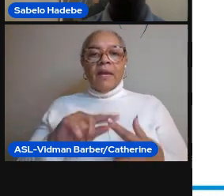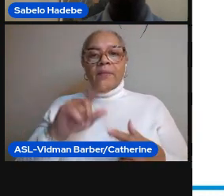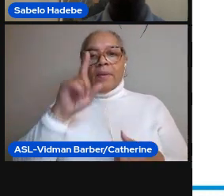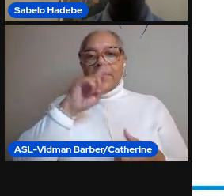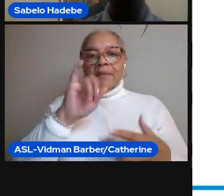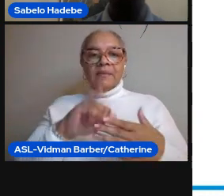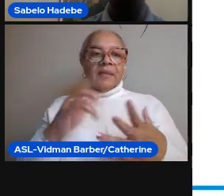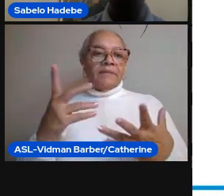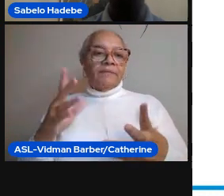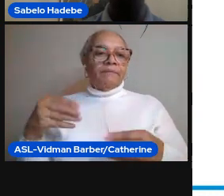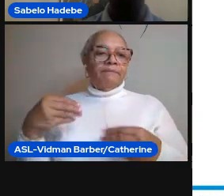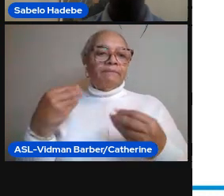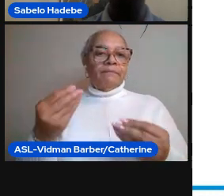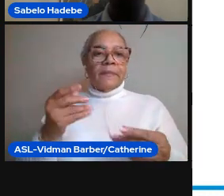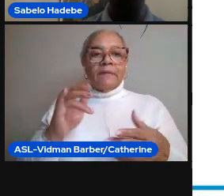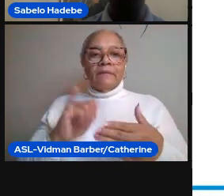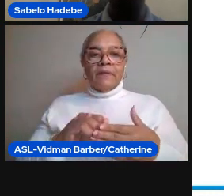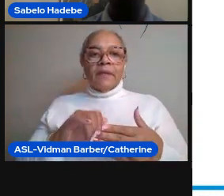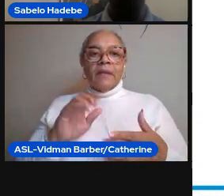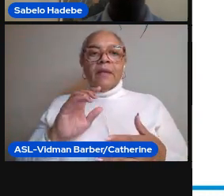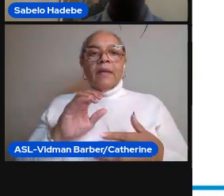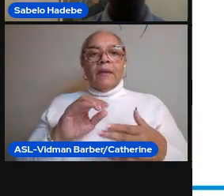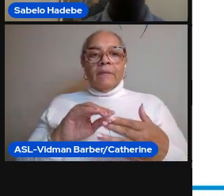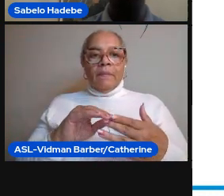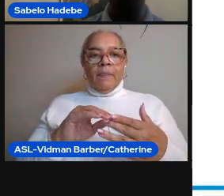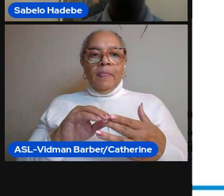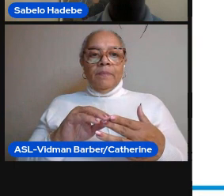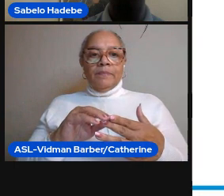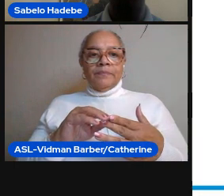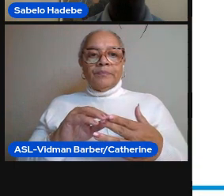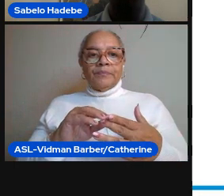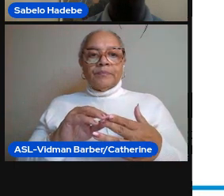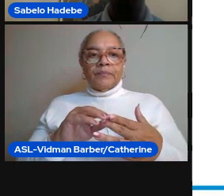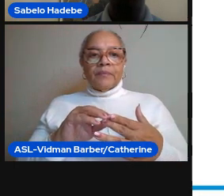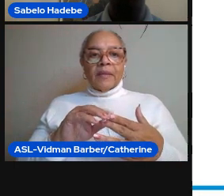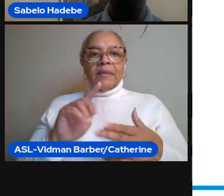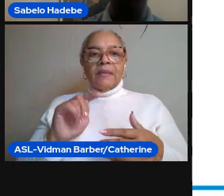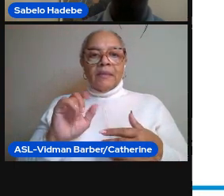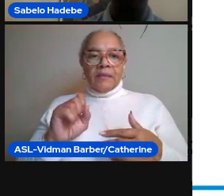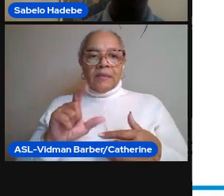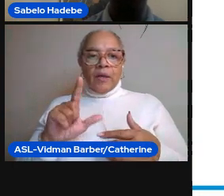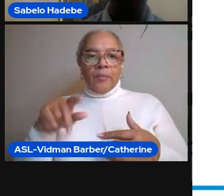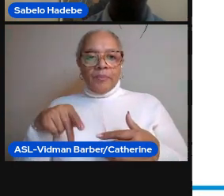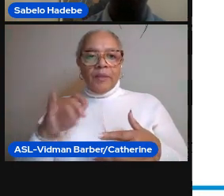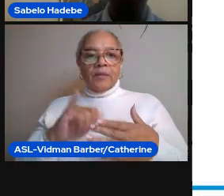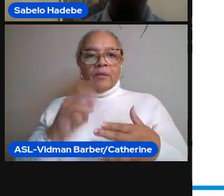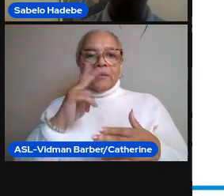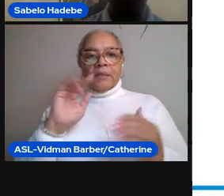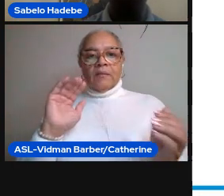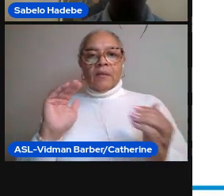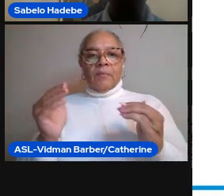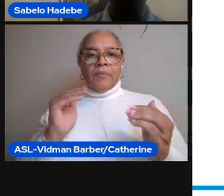given MC903, in the knockouts, you see that this is reduced compared to the wild type.